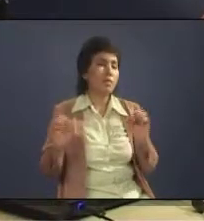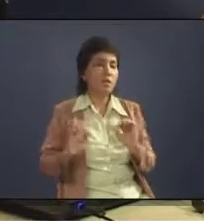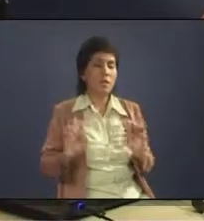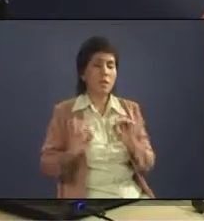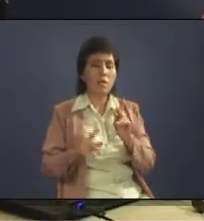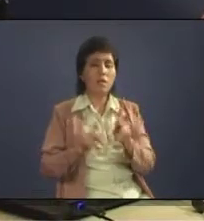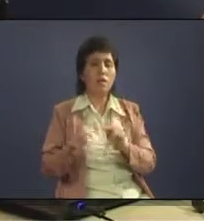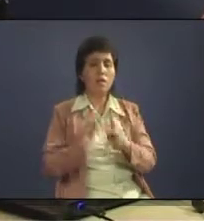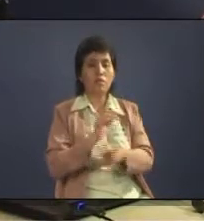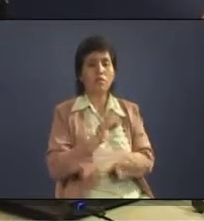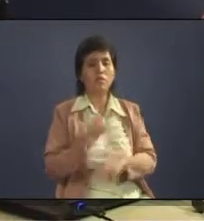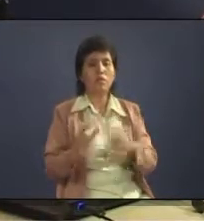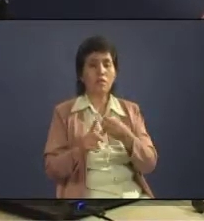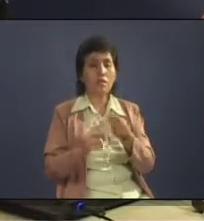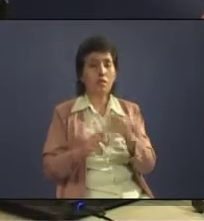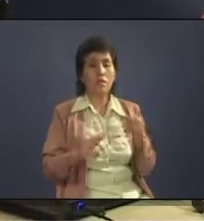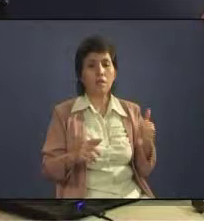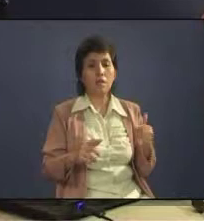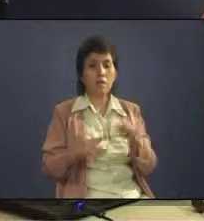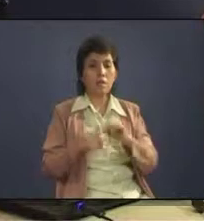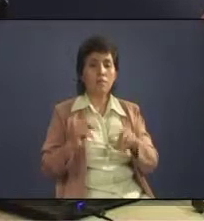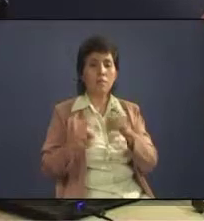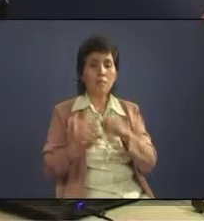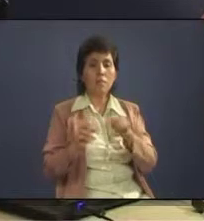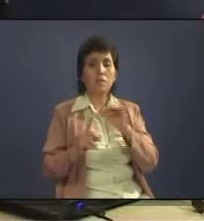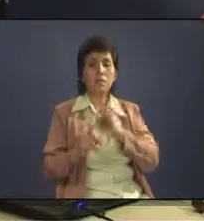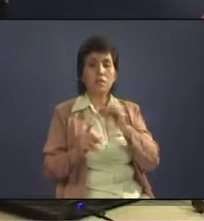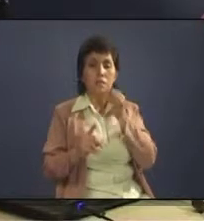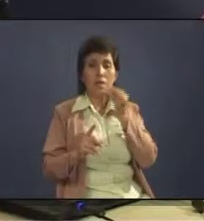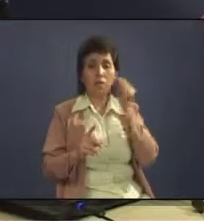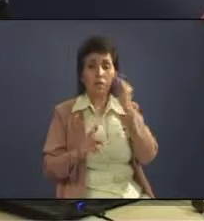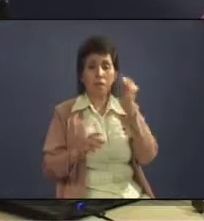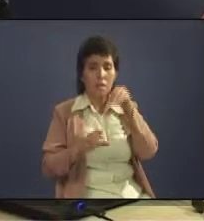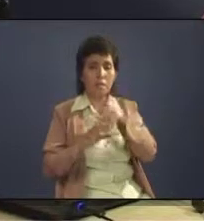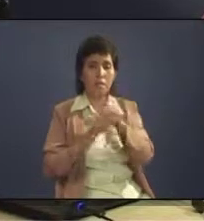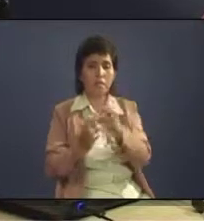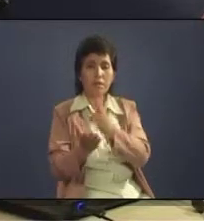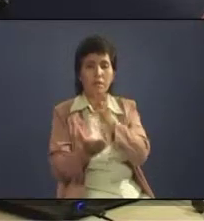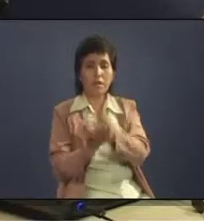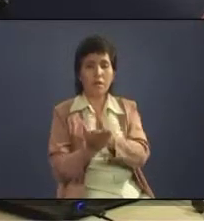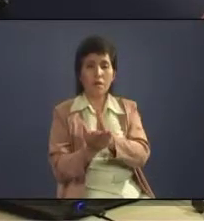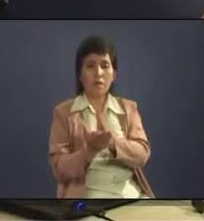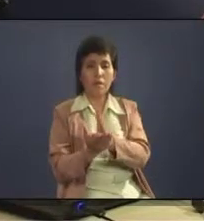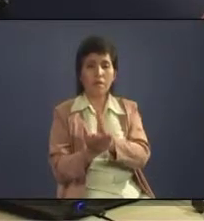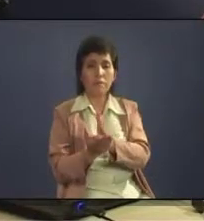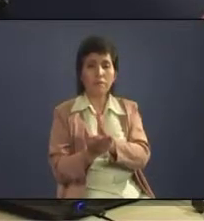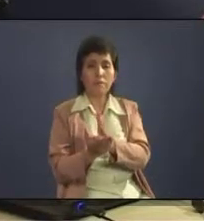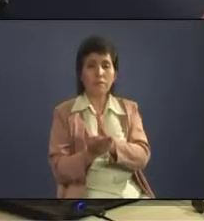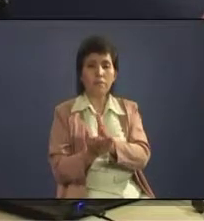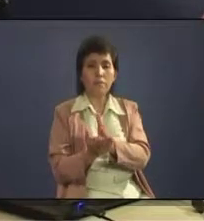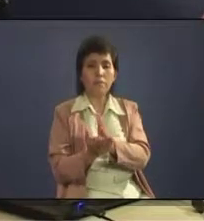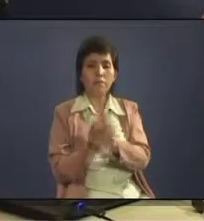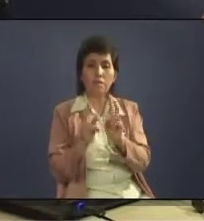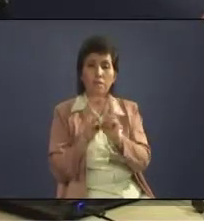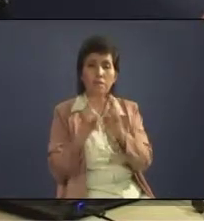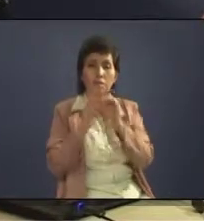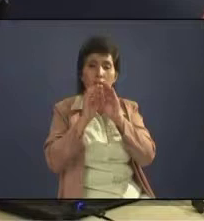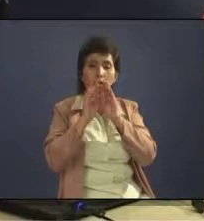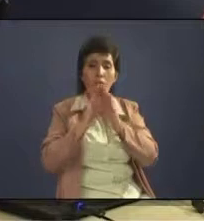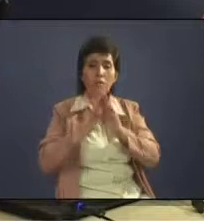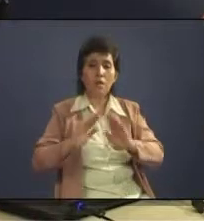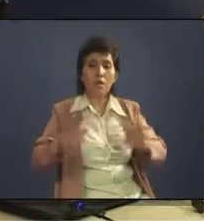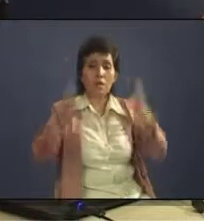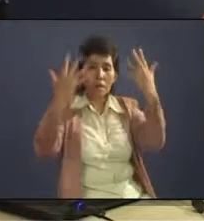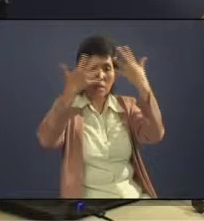there. Now, but when I go back in the car park, when the car park is really quiet and it's